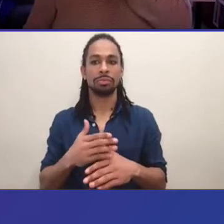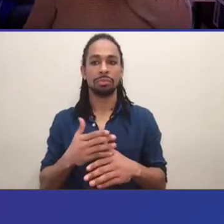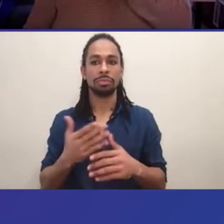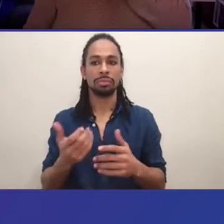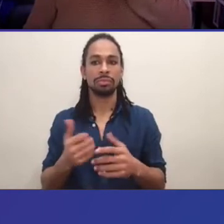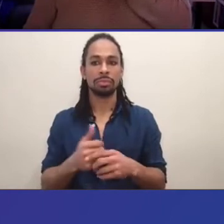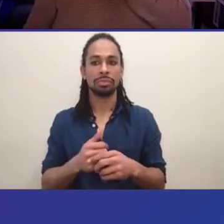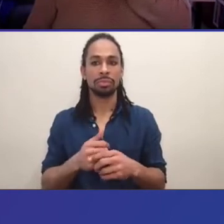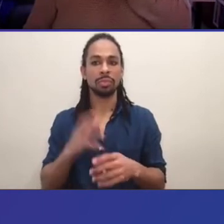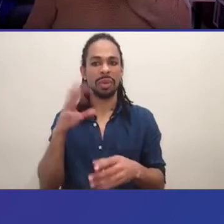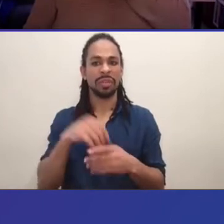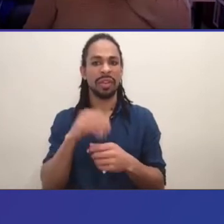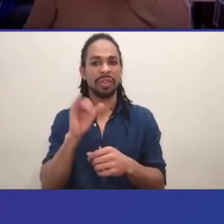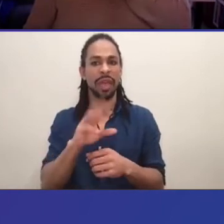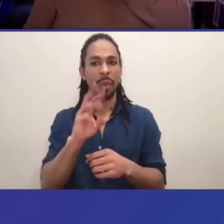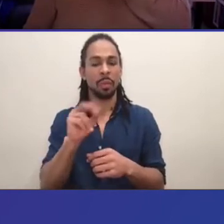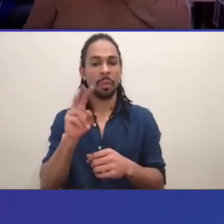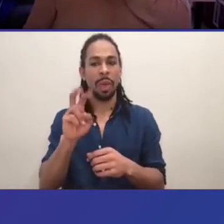of